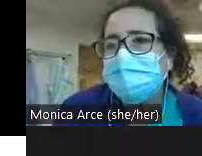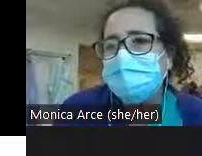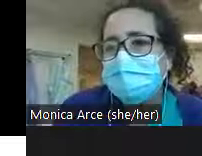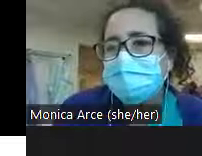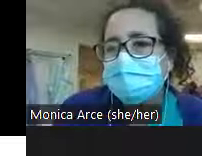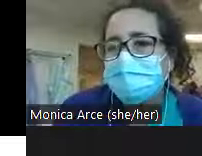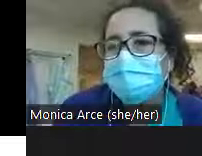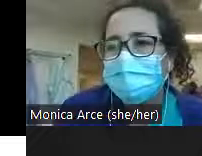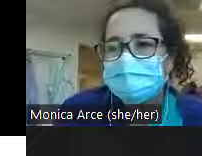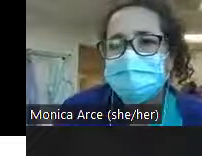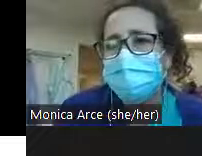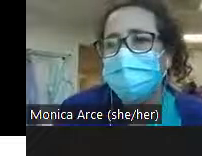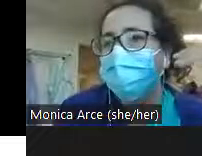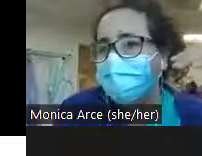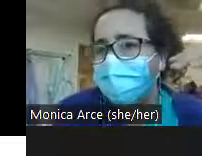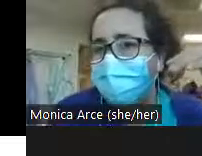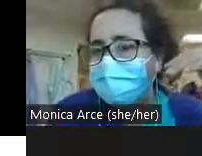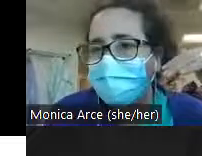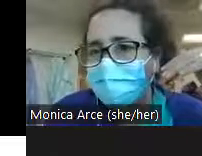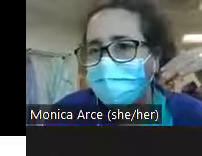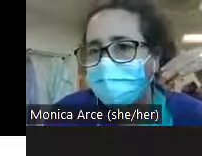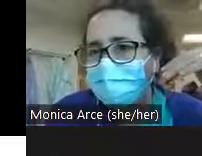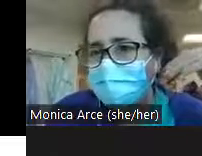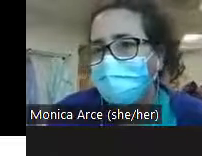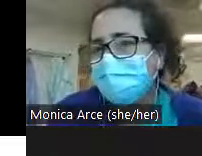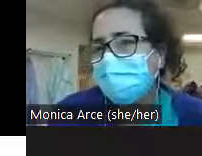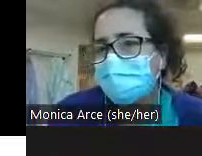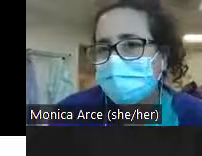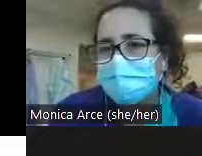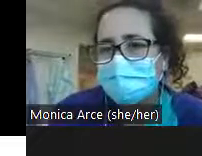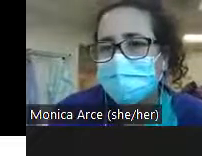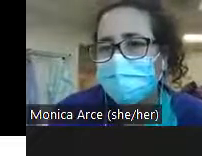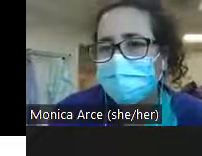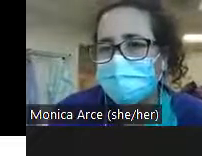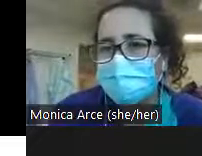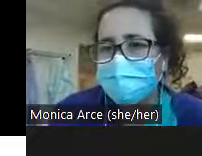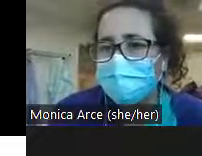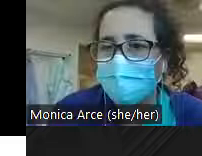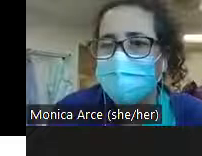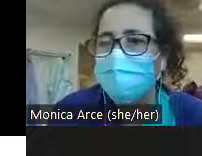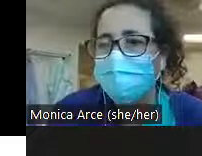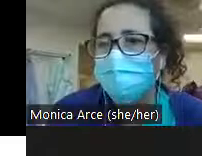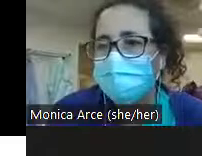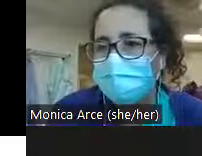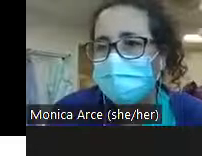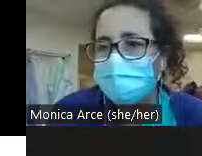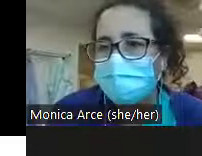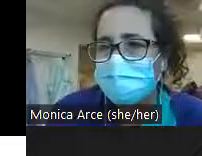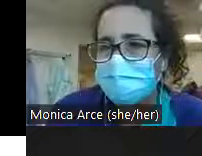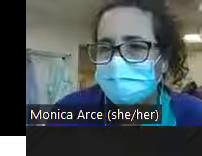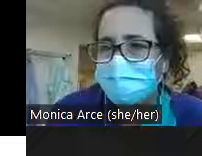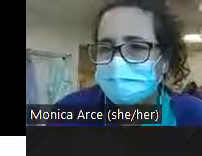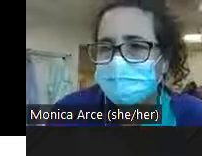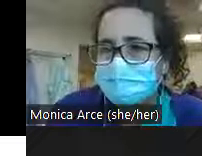we may reach this decision quicker than at other times. And I think you're right. I think having a certain number of times may be